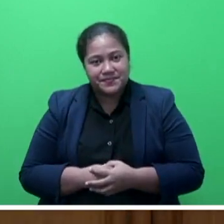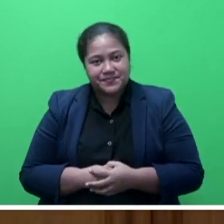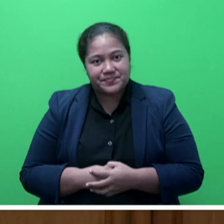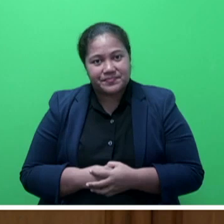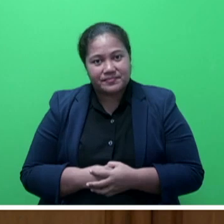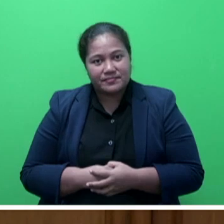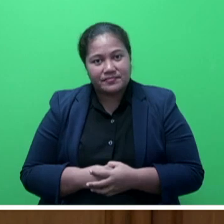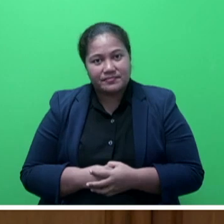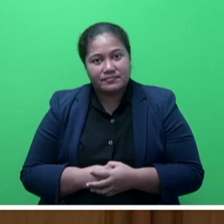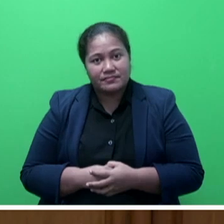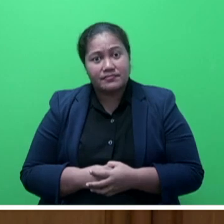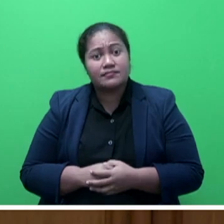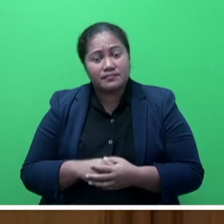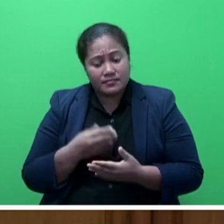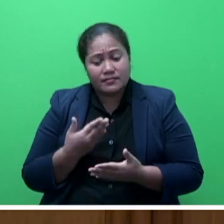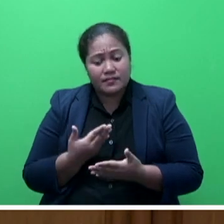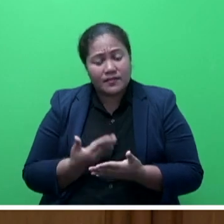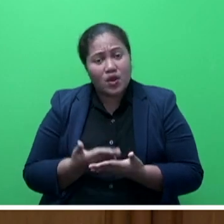All this while,